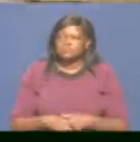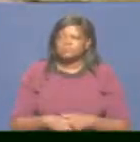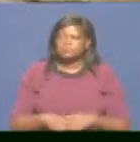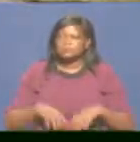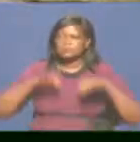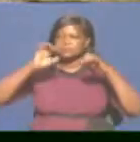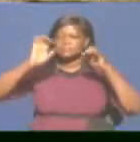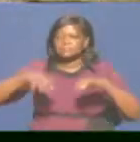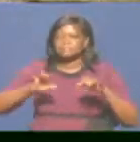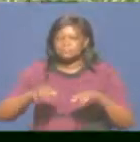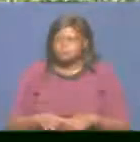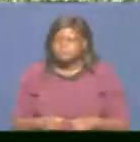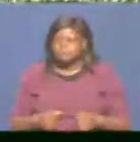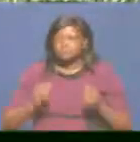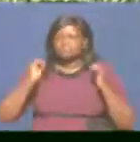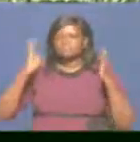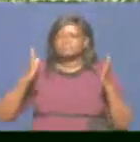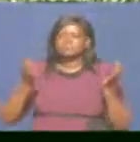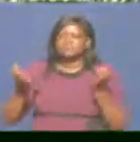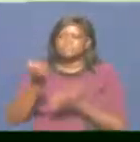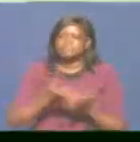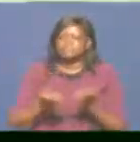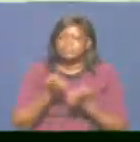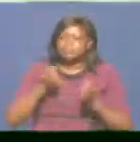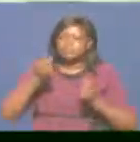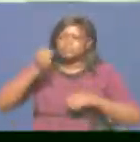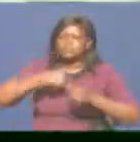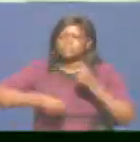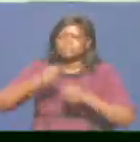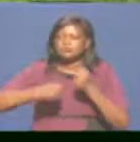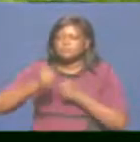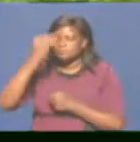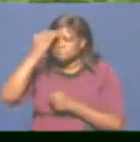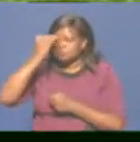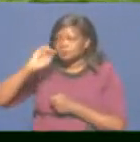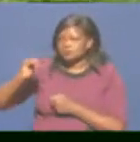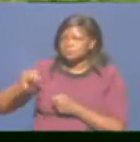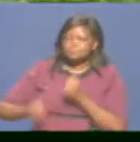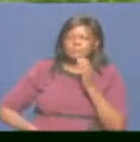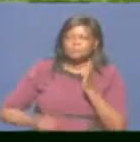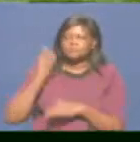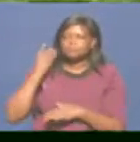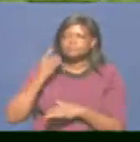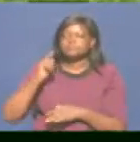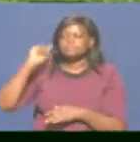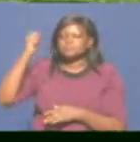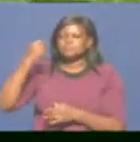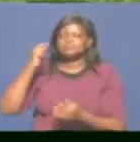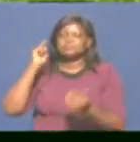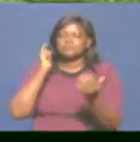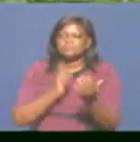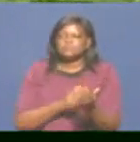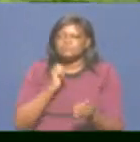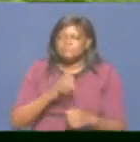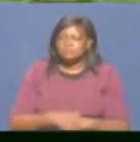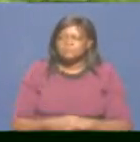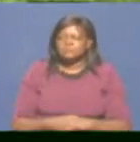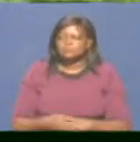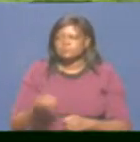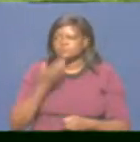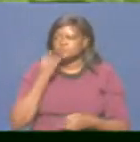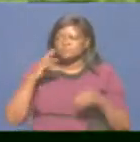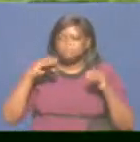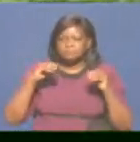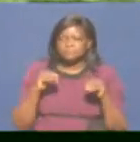Agriculture is the main economic activity, with the county being the largest producer of Kenya's rice. The best quality of